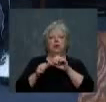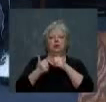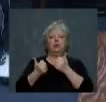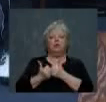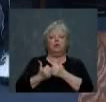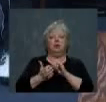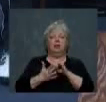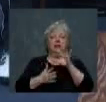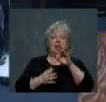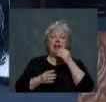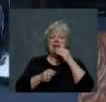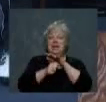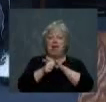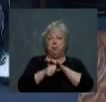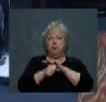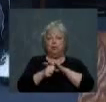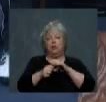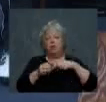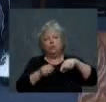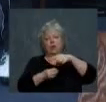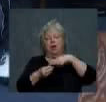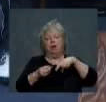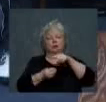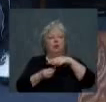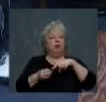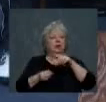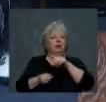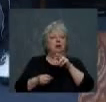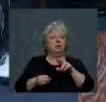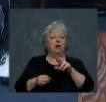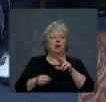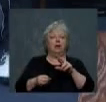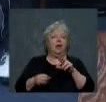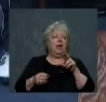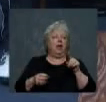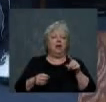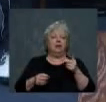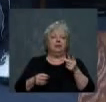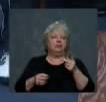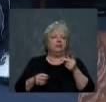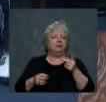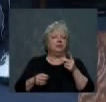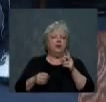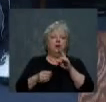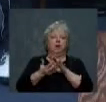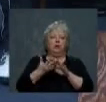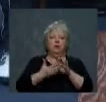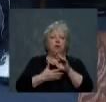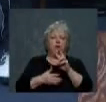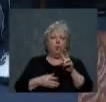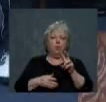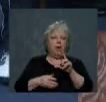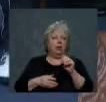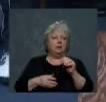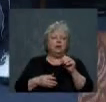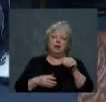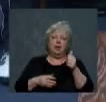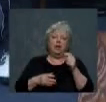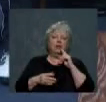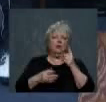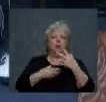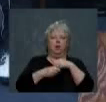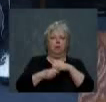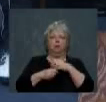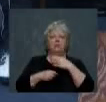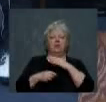Little Rock. And Meriton Park and University West are my neighbors, and they asked me to speak in behalf of the University